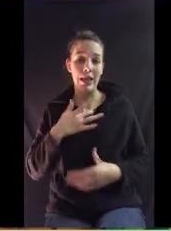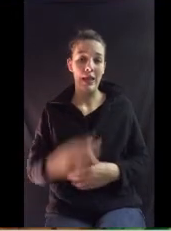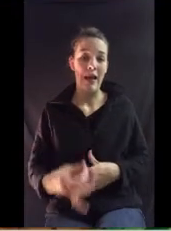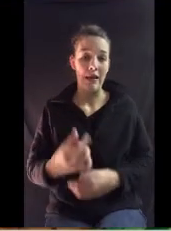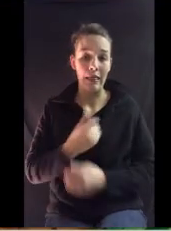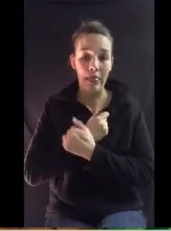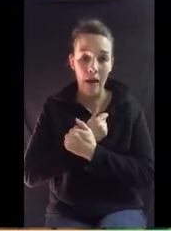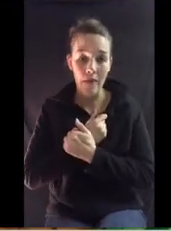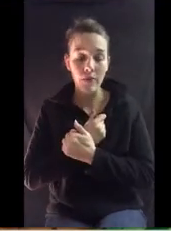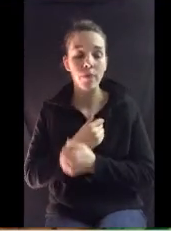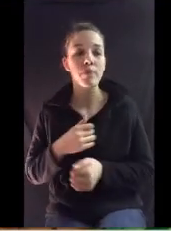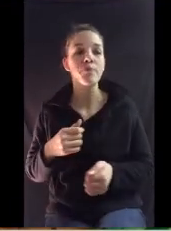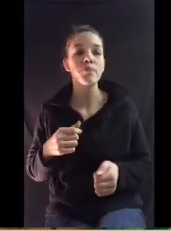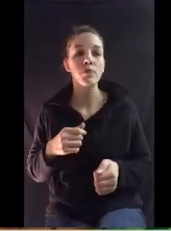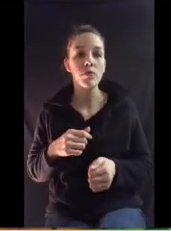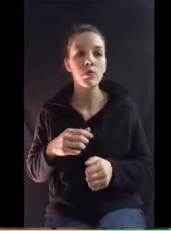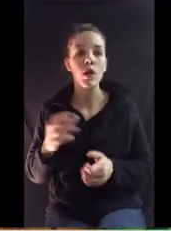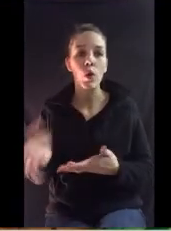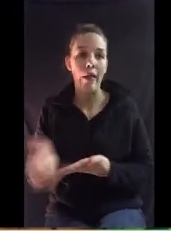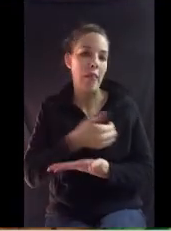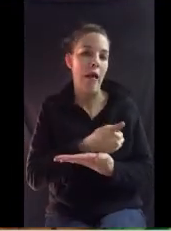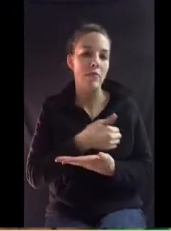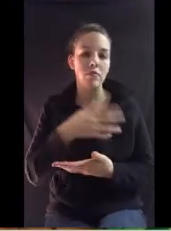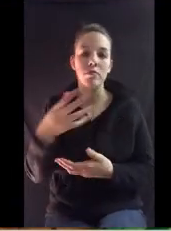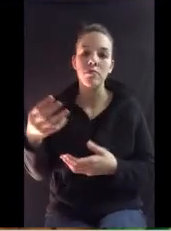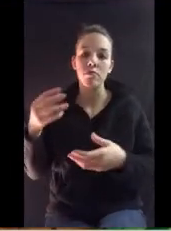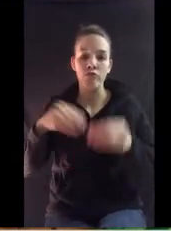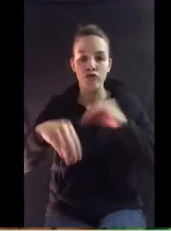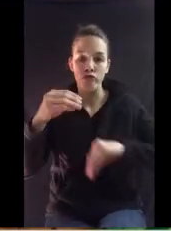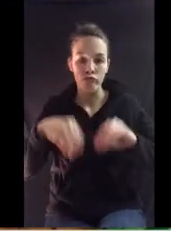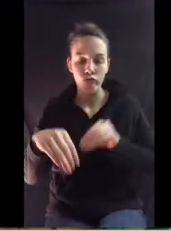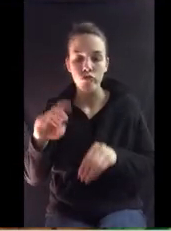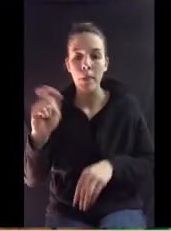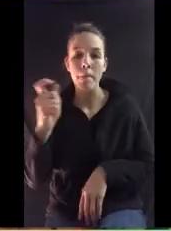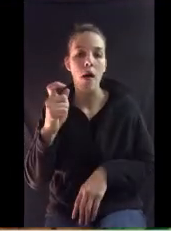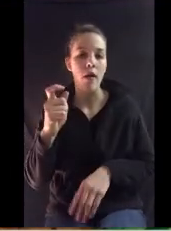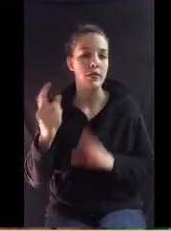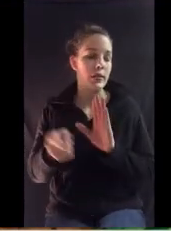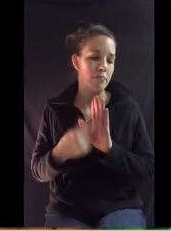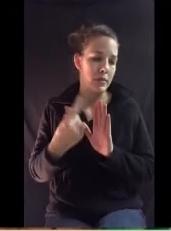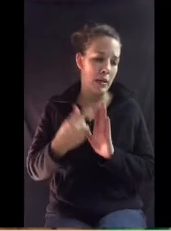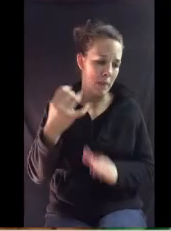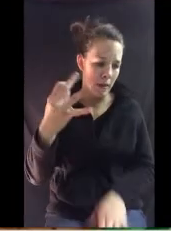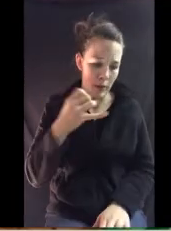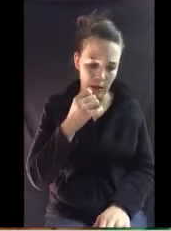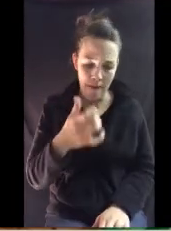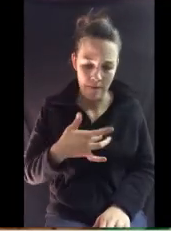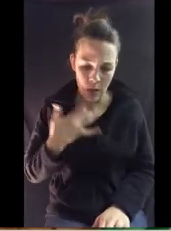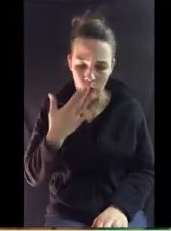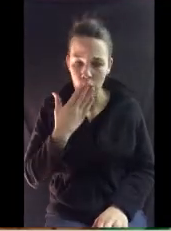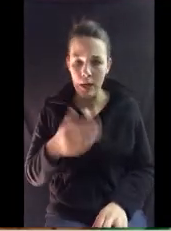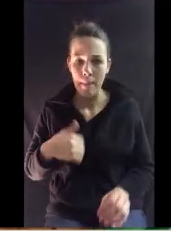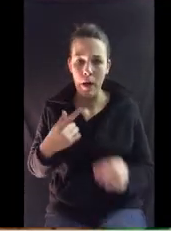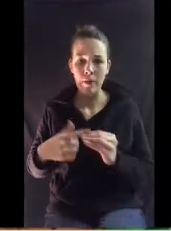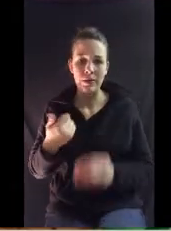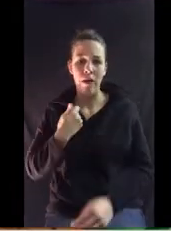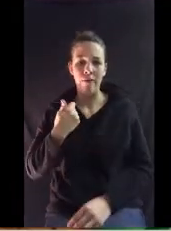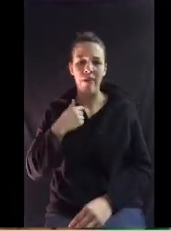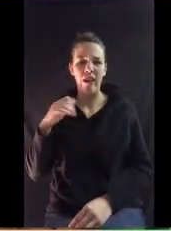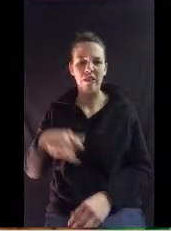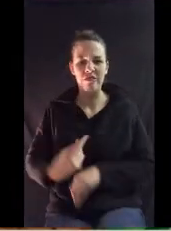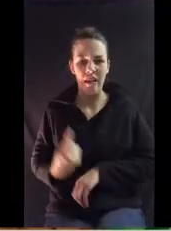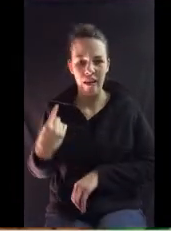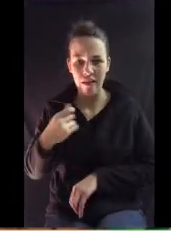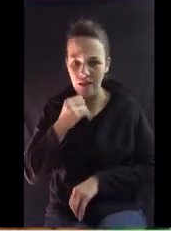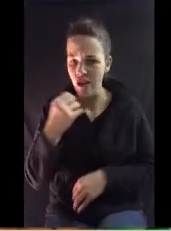proud of, and the things they like and love about you. And you can collect them and put them in a box so that sometimes if you're really not feeling good